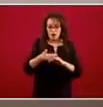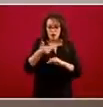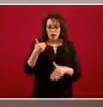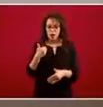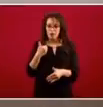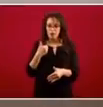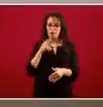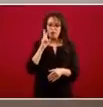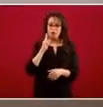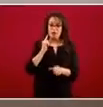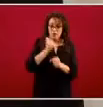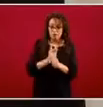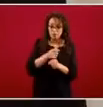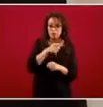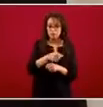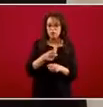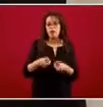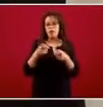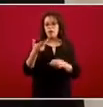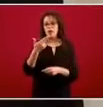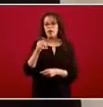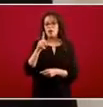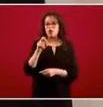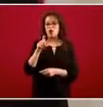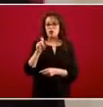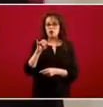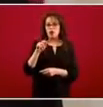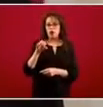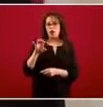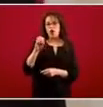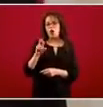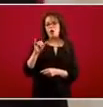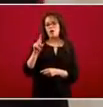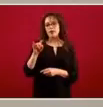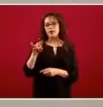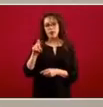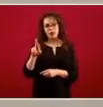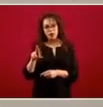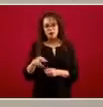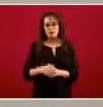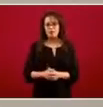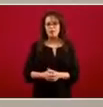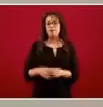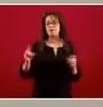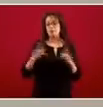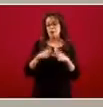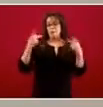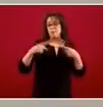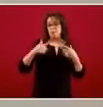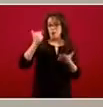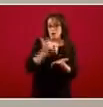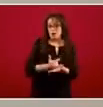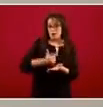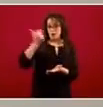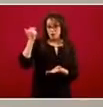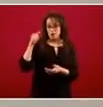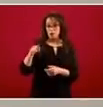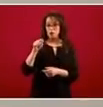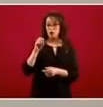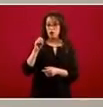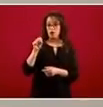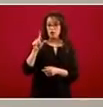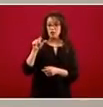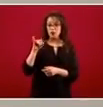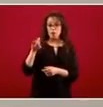stage. So we are proposing to use hydroxychloroquine in early stages and intermediate stages, and the